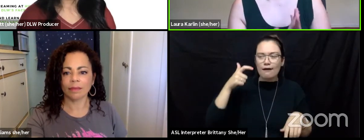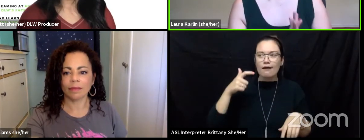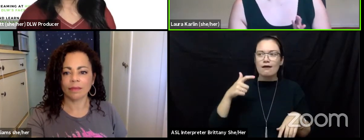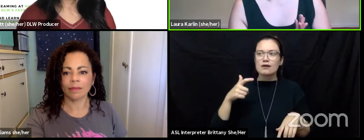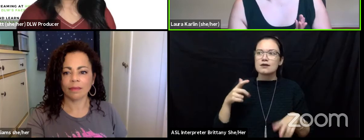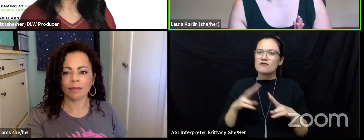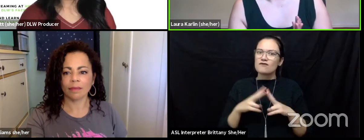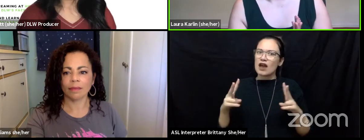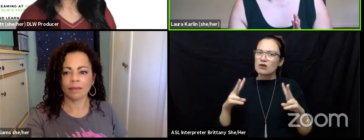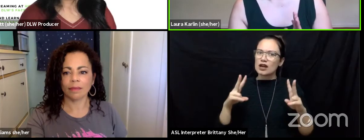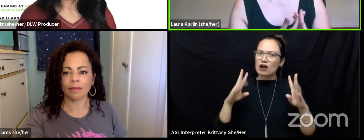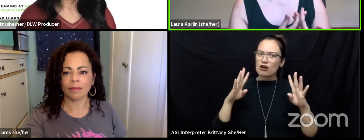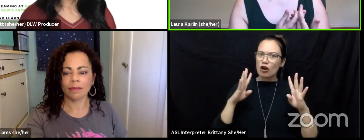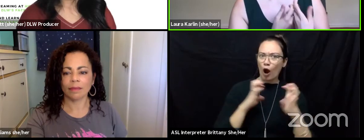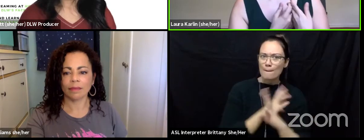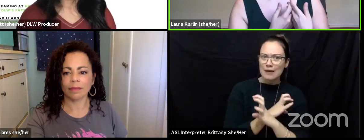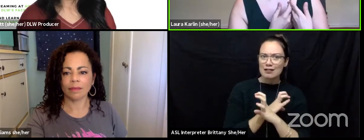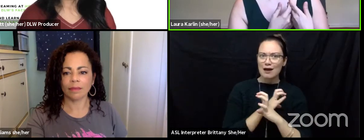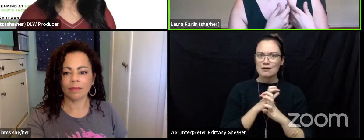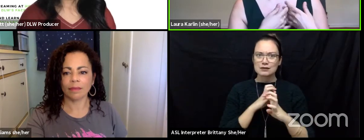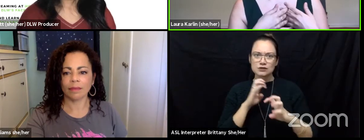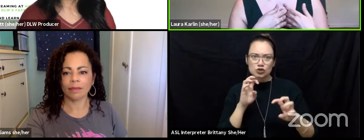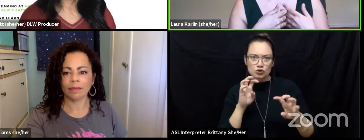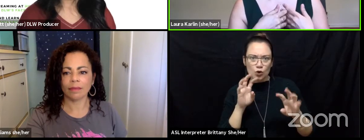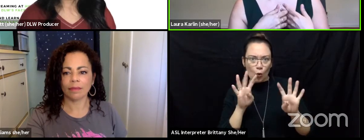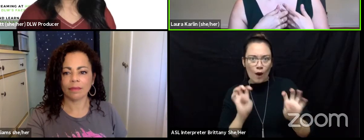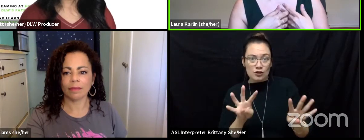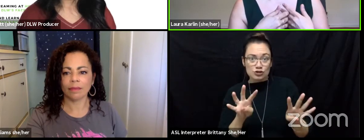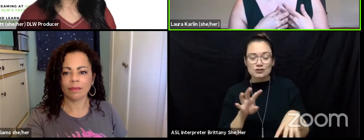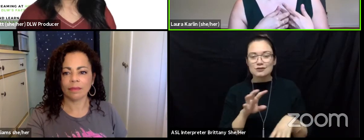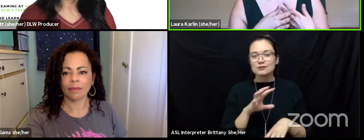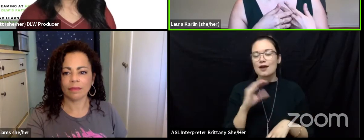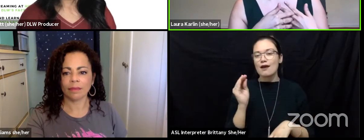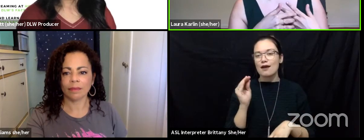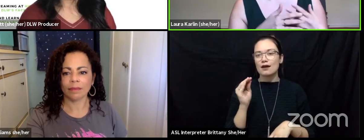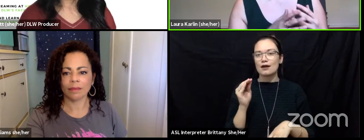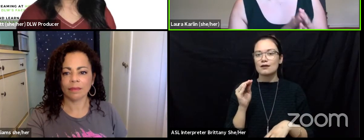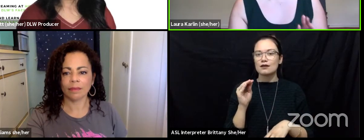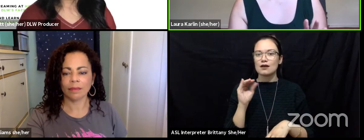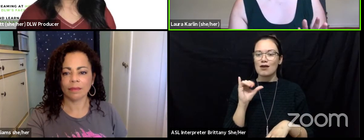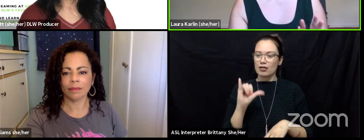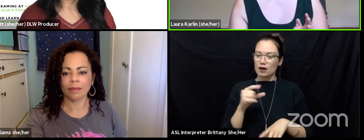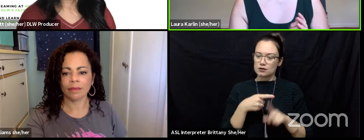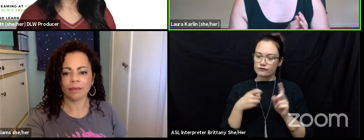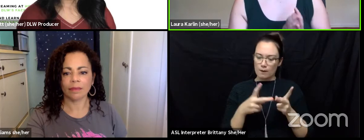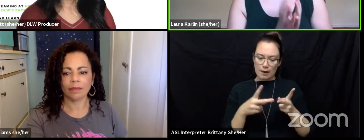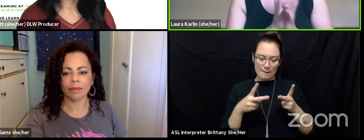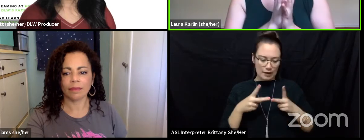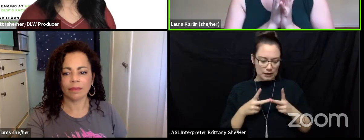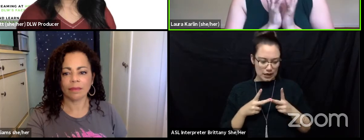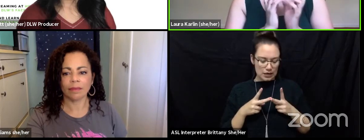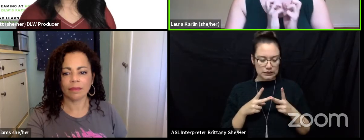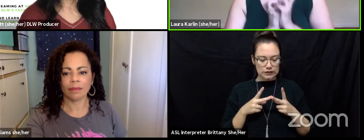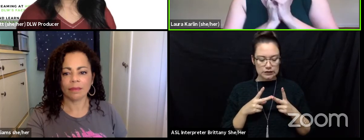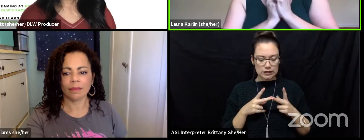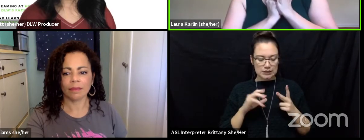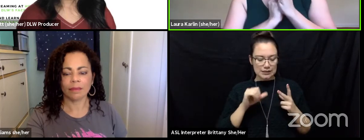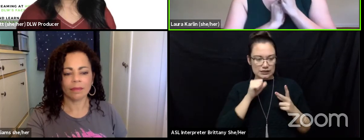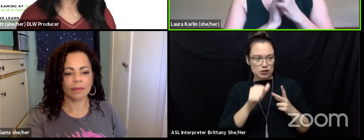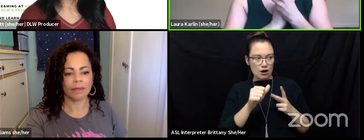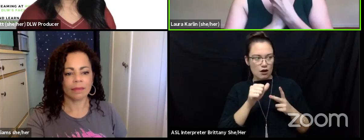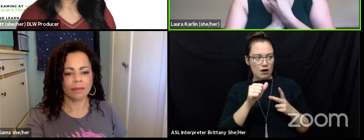complex questions. And we're doing so from a place that isn't so tight,